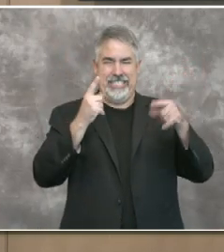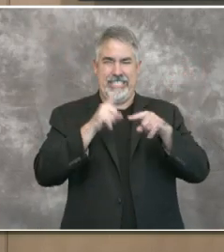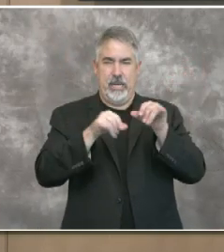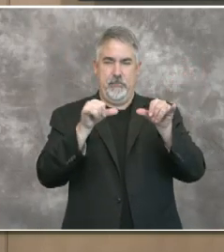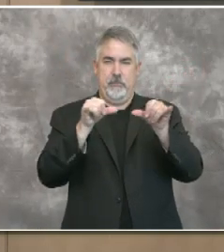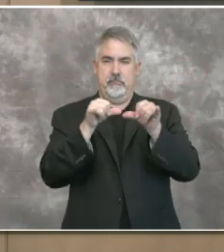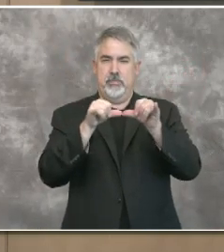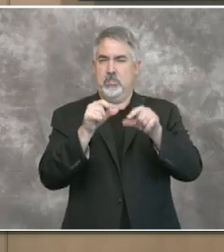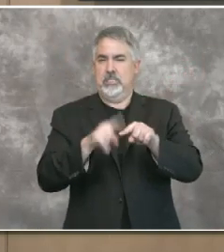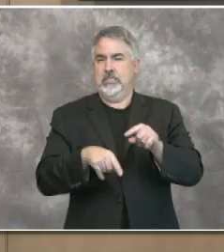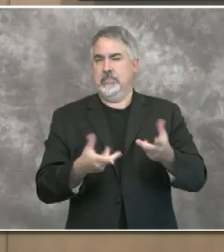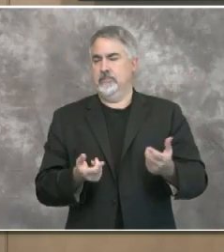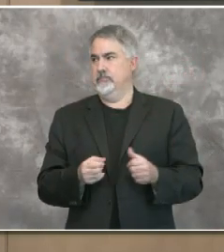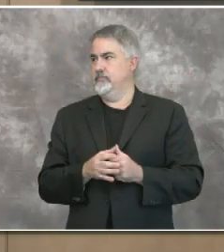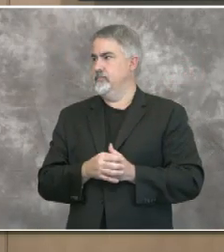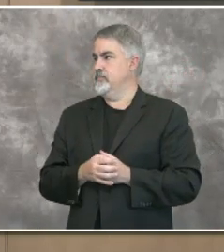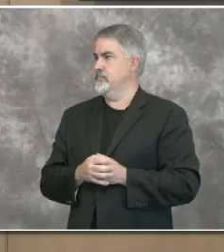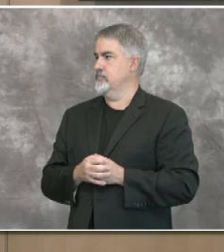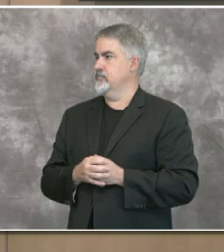How things have spread here?